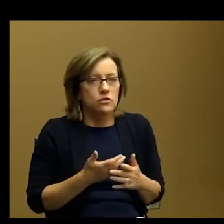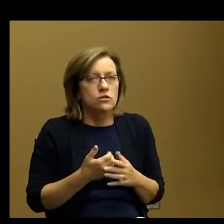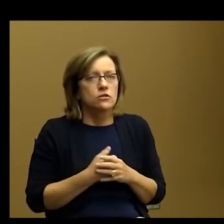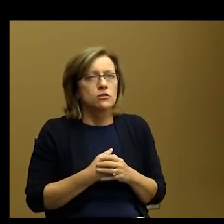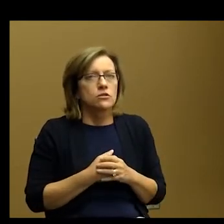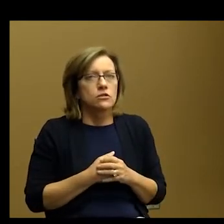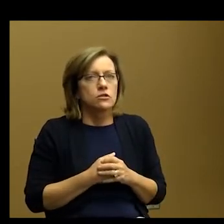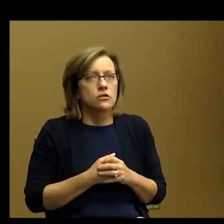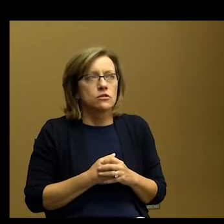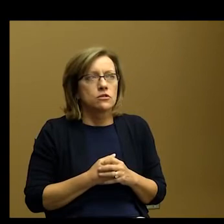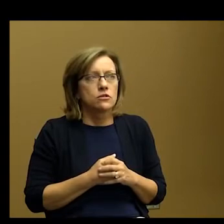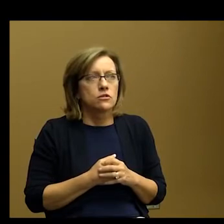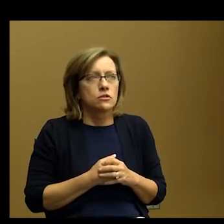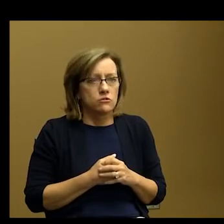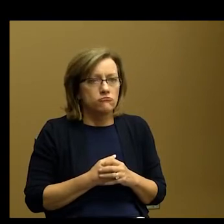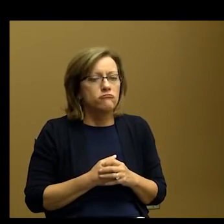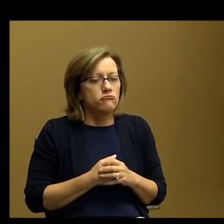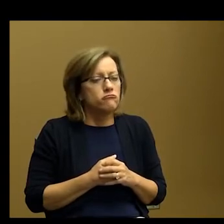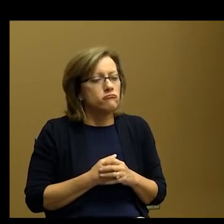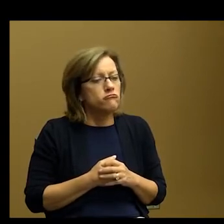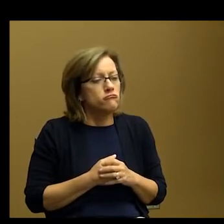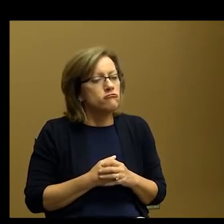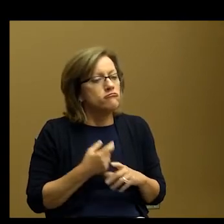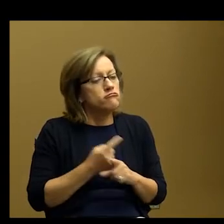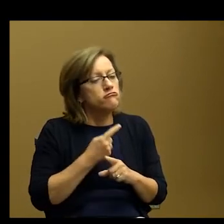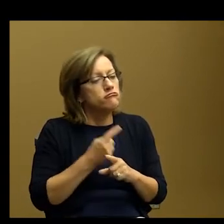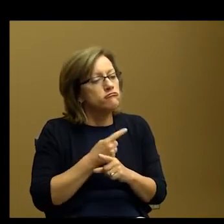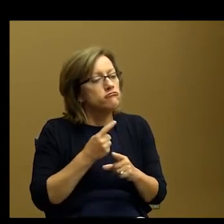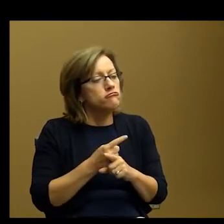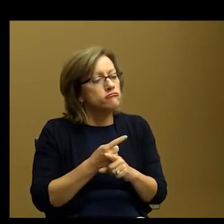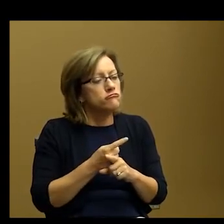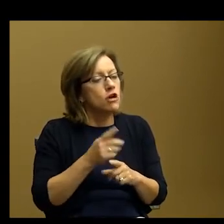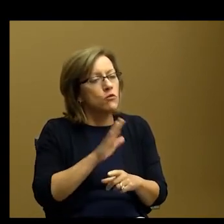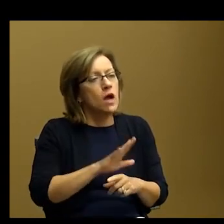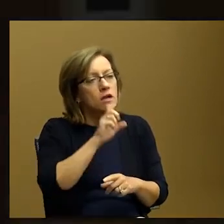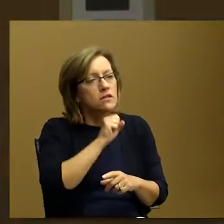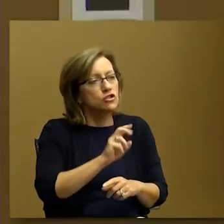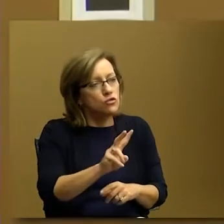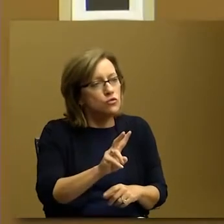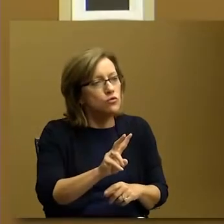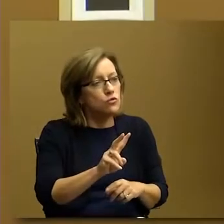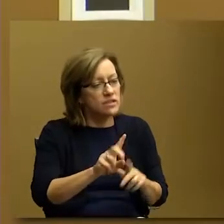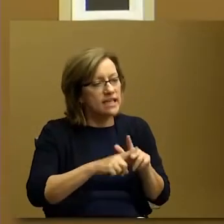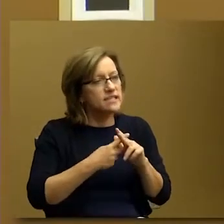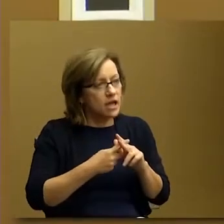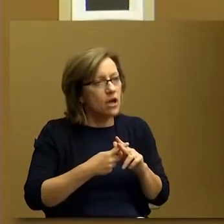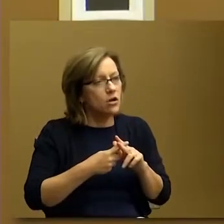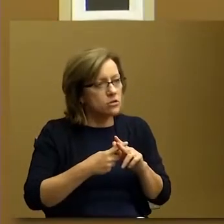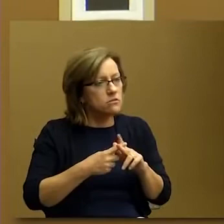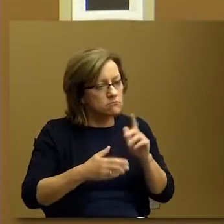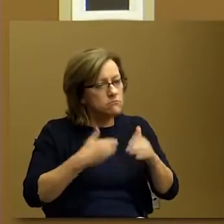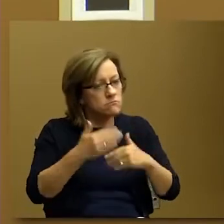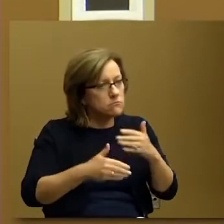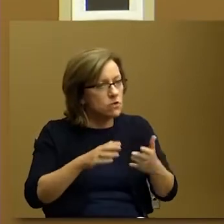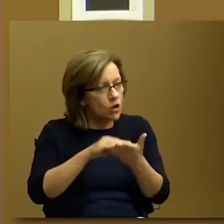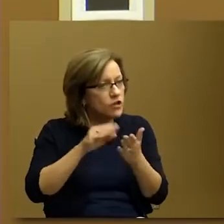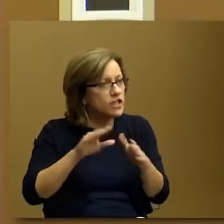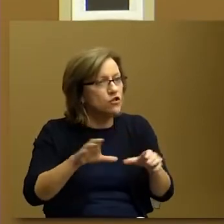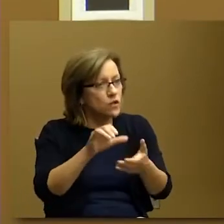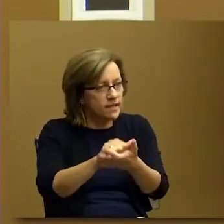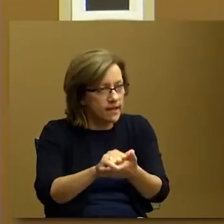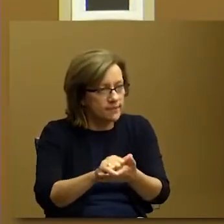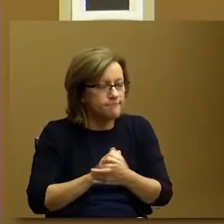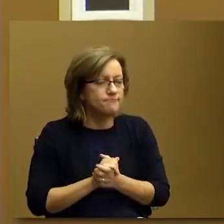And then that usually starts happening right around 2. Okay? So what we're going to do now is